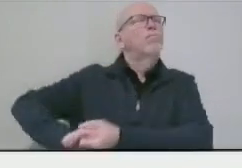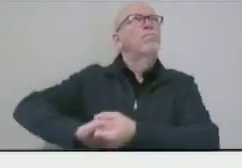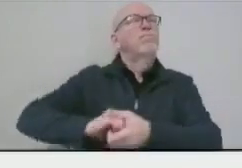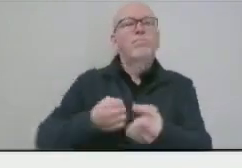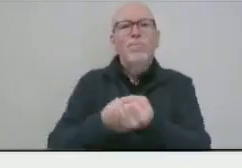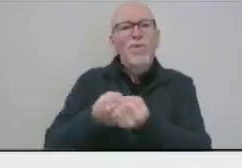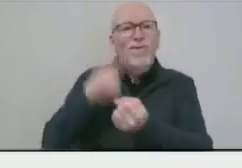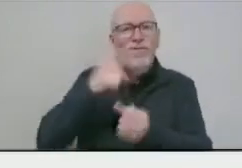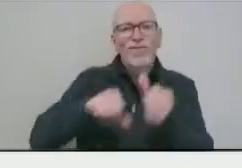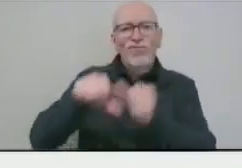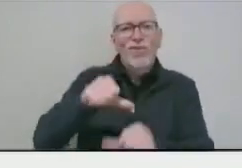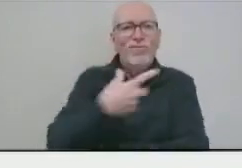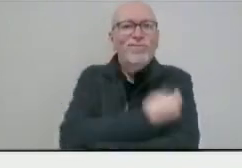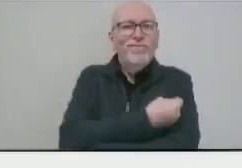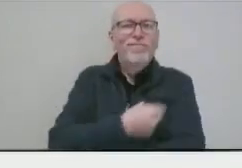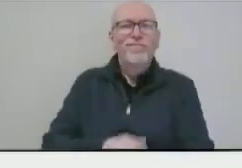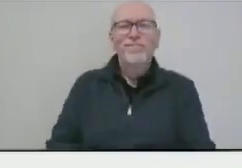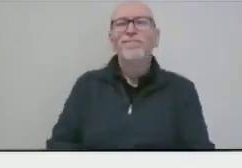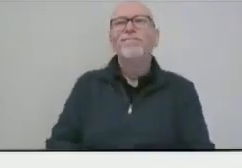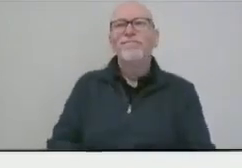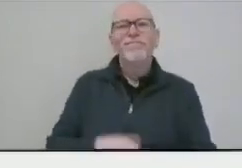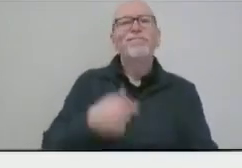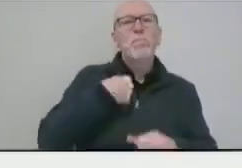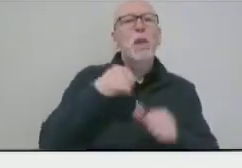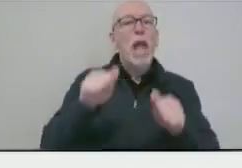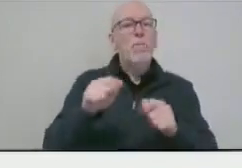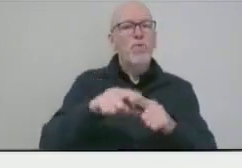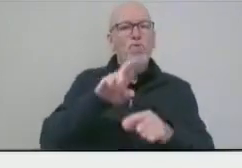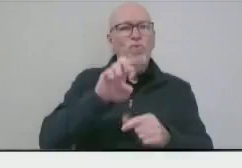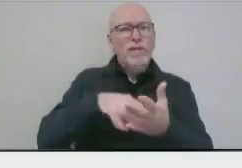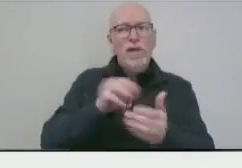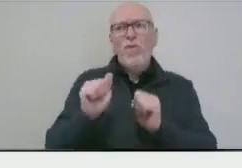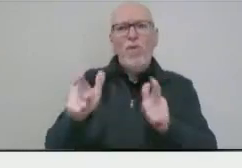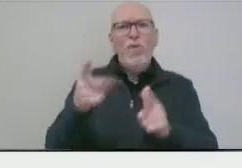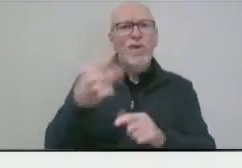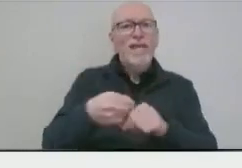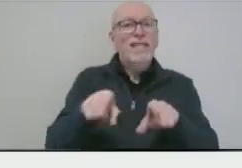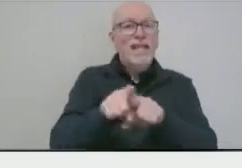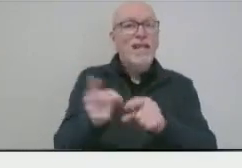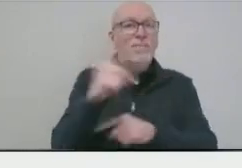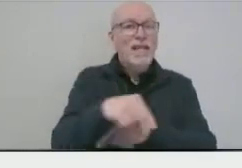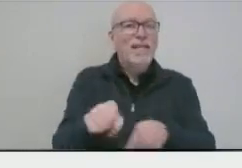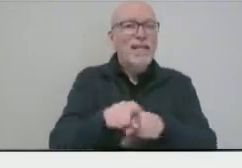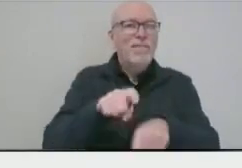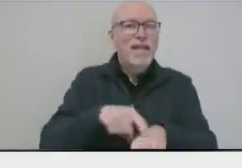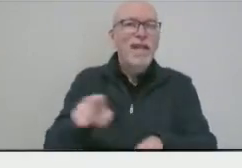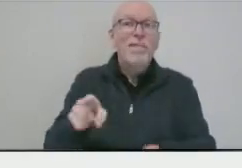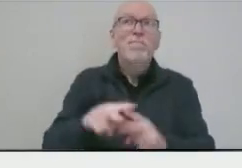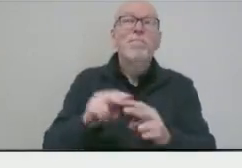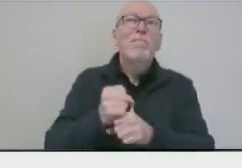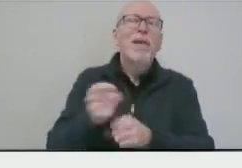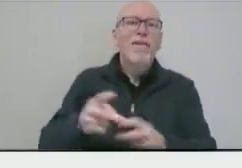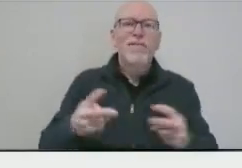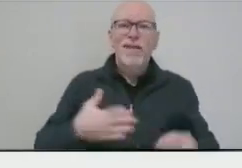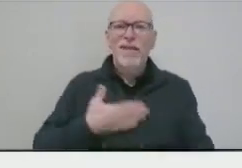for one another. I was able to reschedule all of them on the same day and the same time. She was so happy." The 211 vaccine